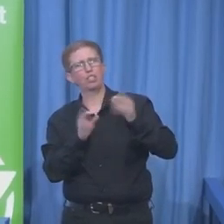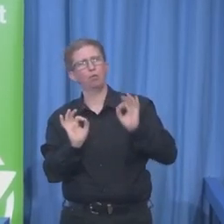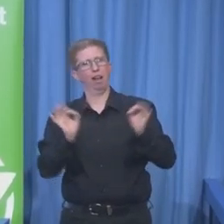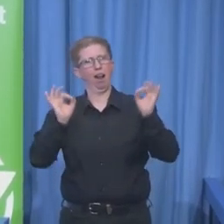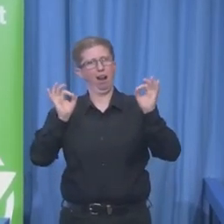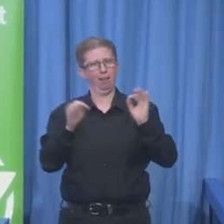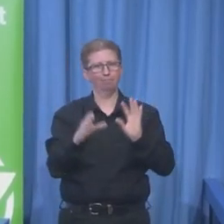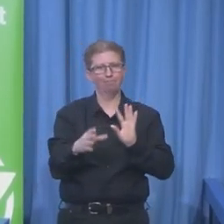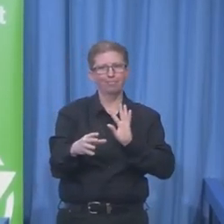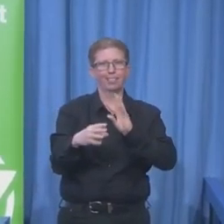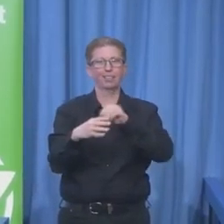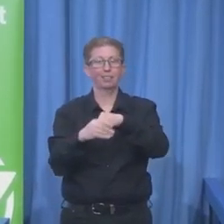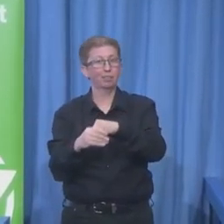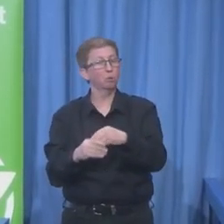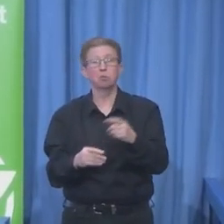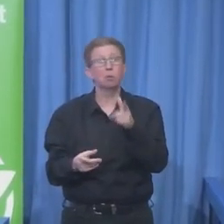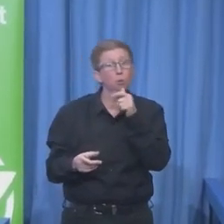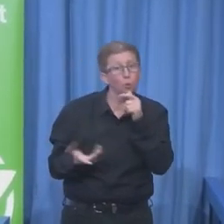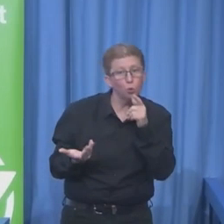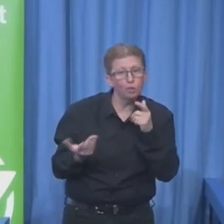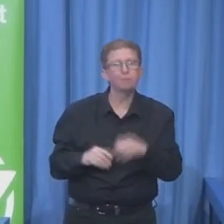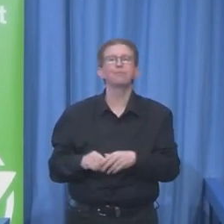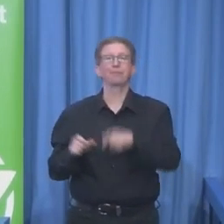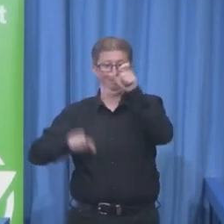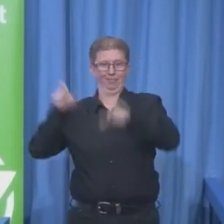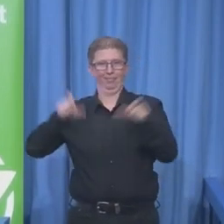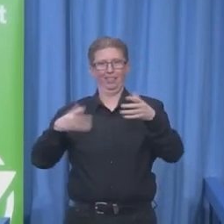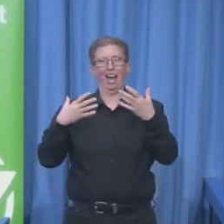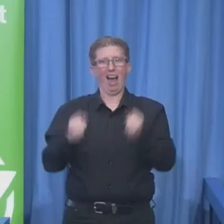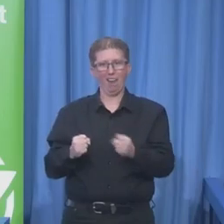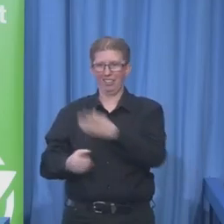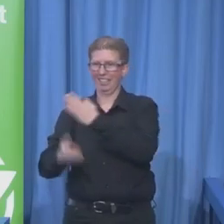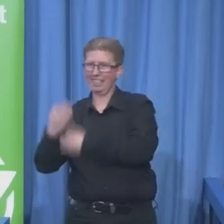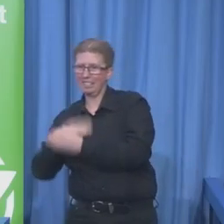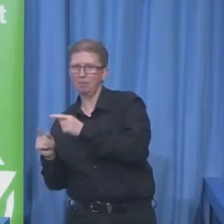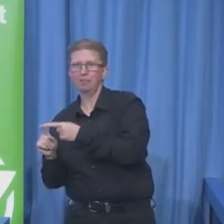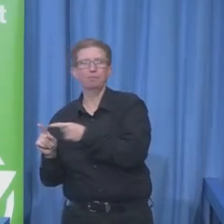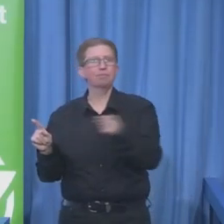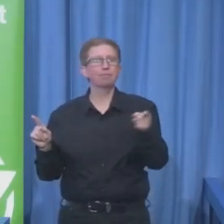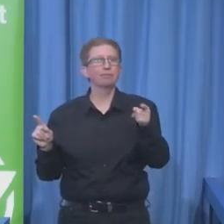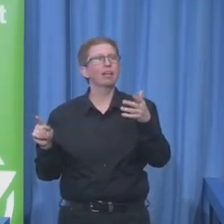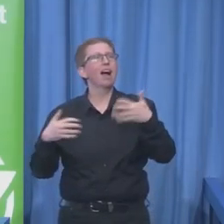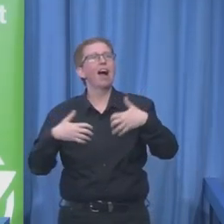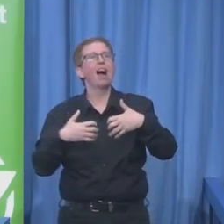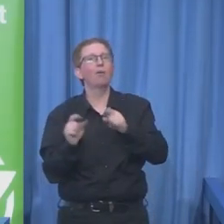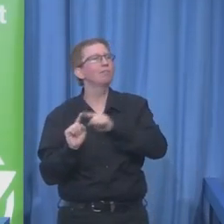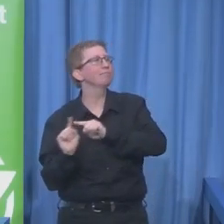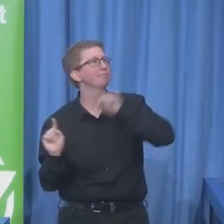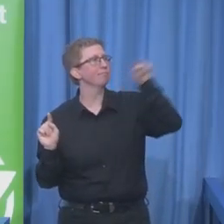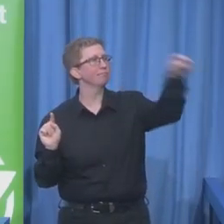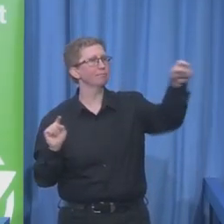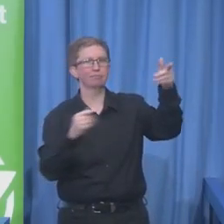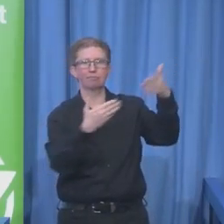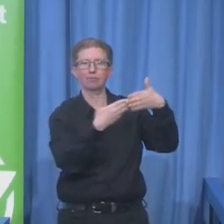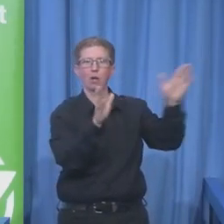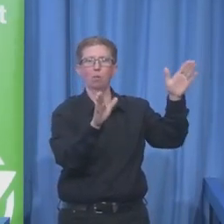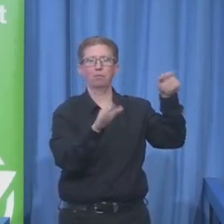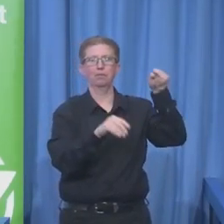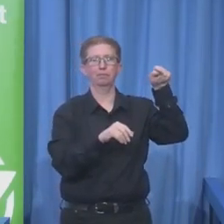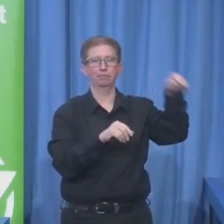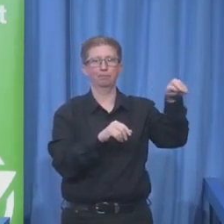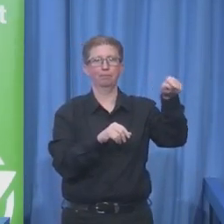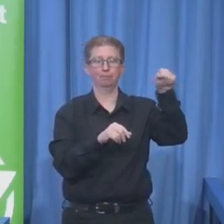in Carinthia. Carinthia is a country in Austria. The goal being to